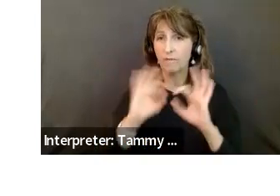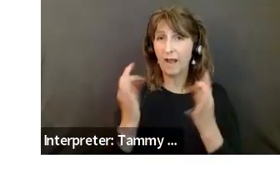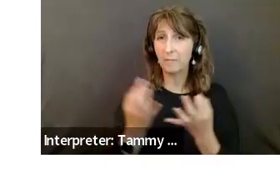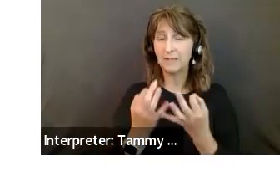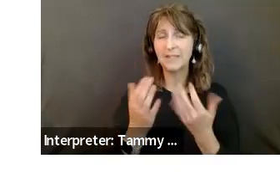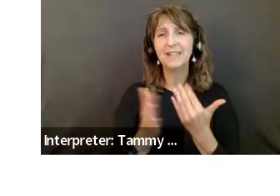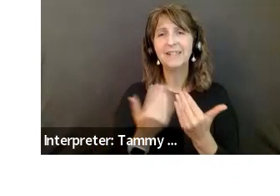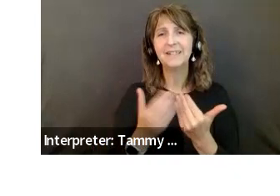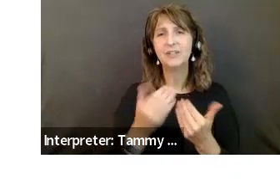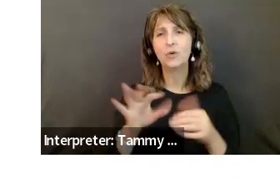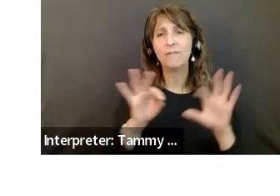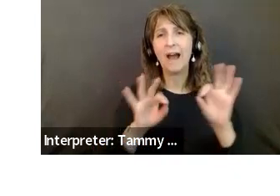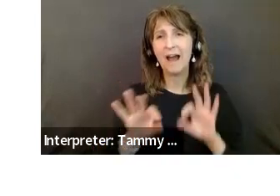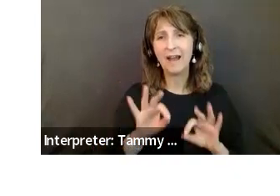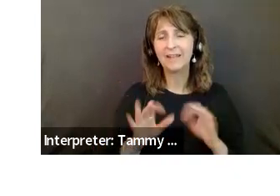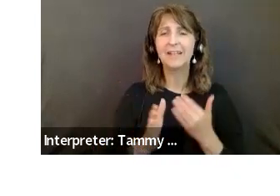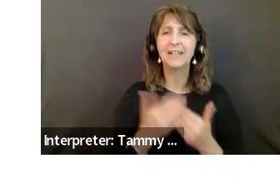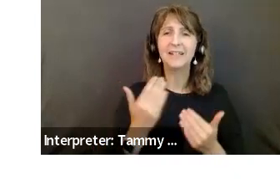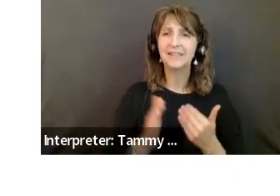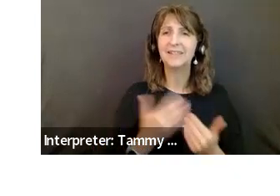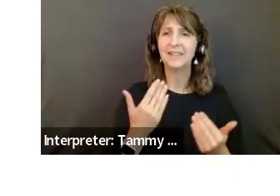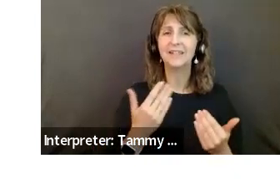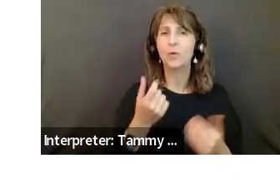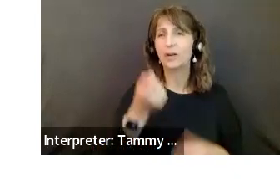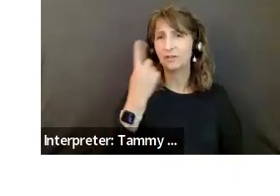through, and easy to understand.